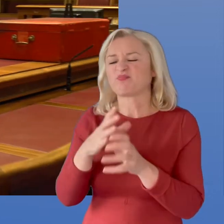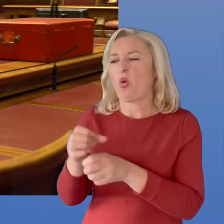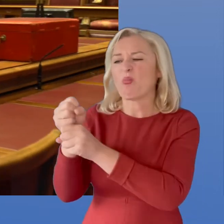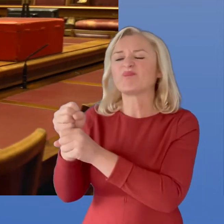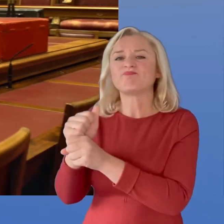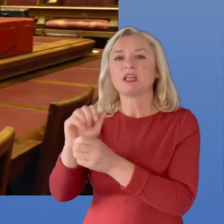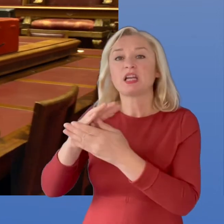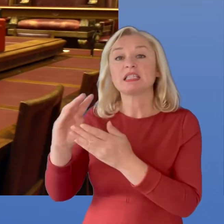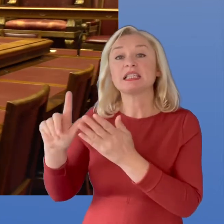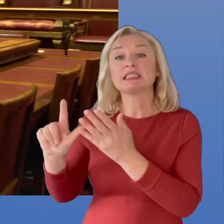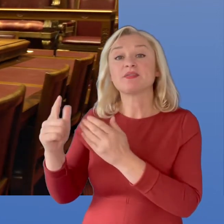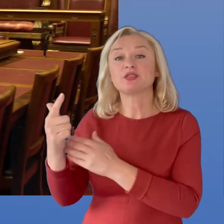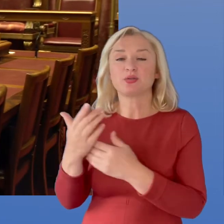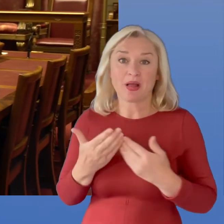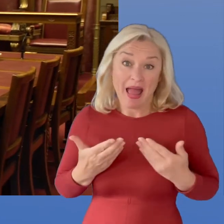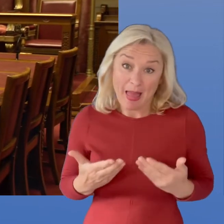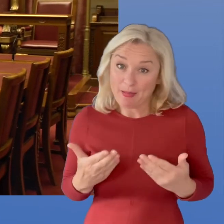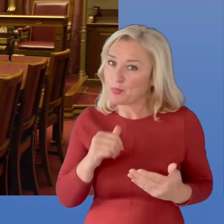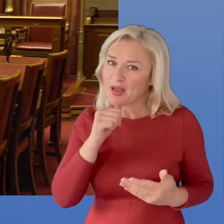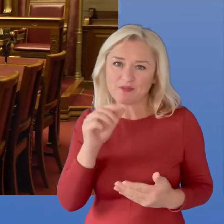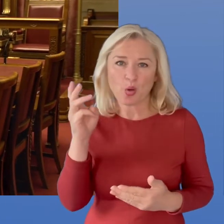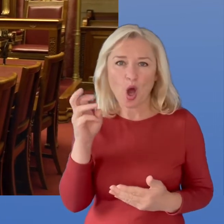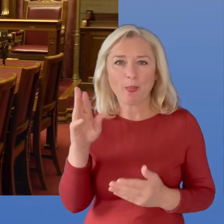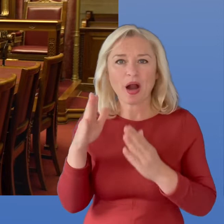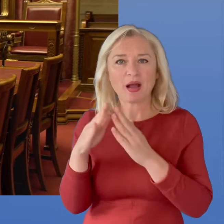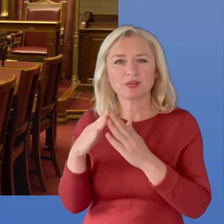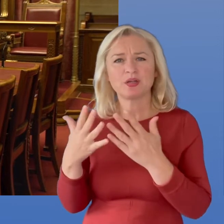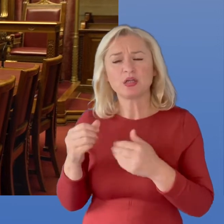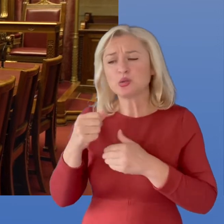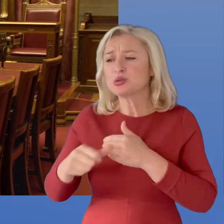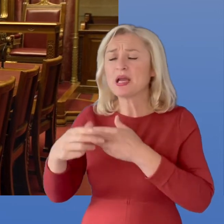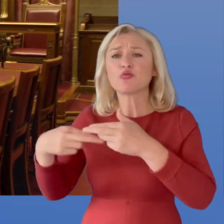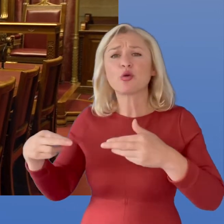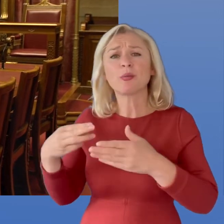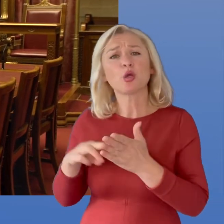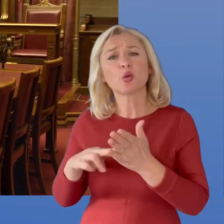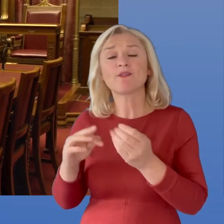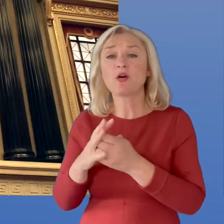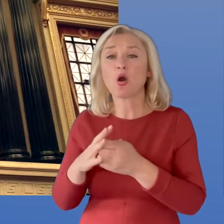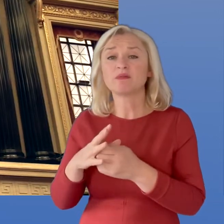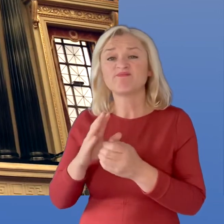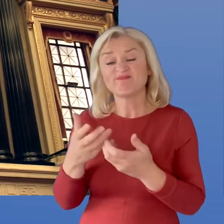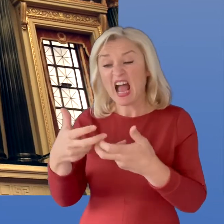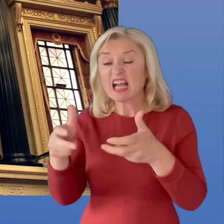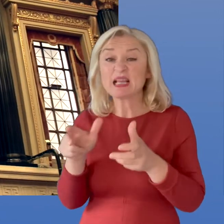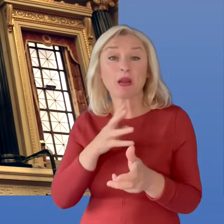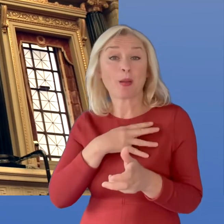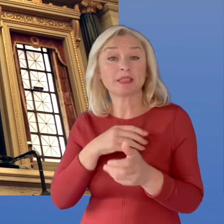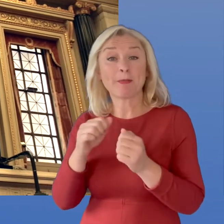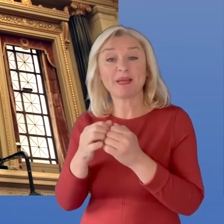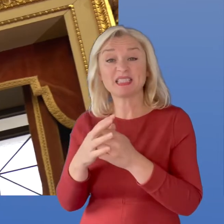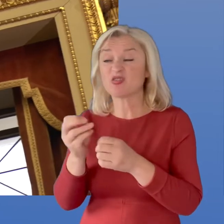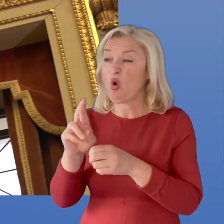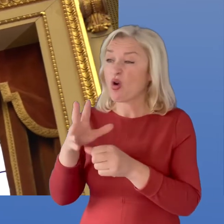Ireland Assembly does not have an upper house, and today the chamber is used for Assembly committee meetings and special events. The room very